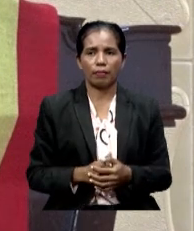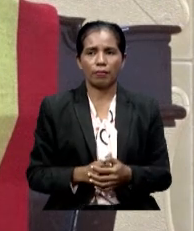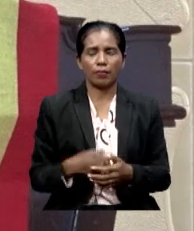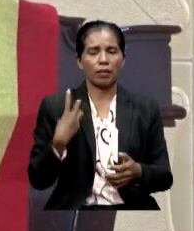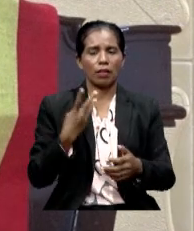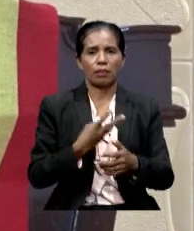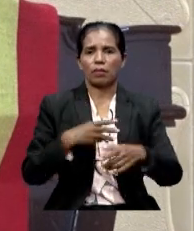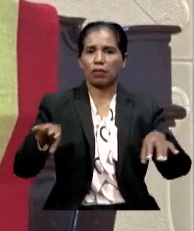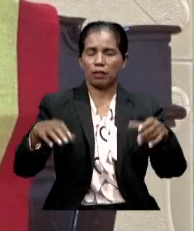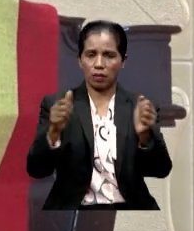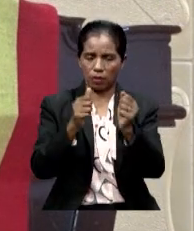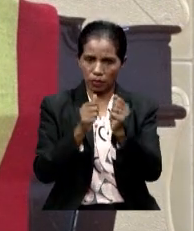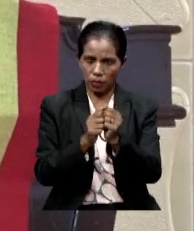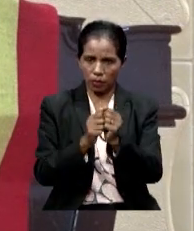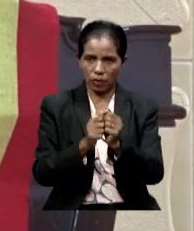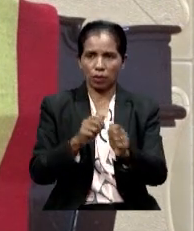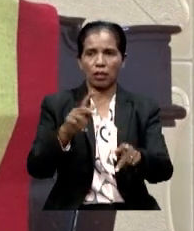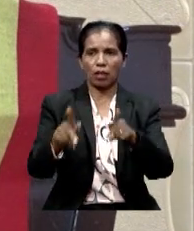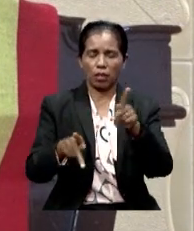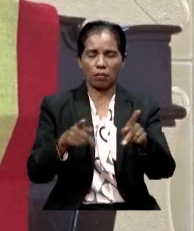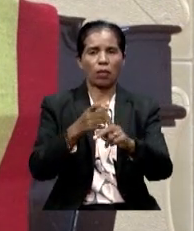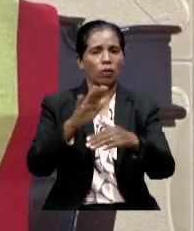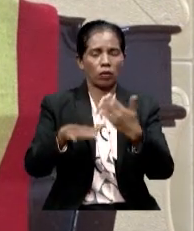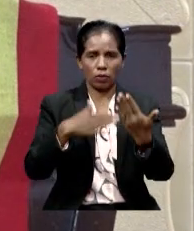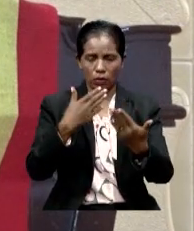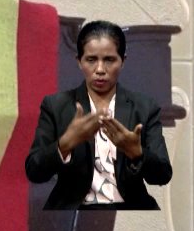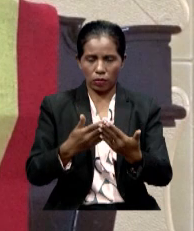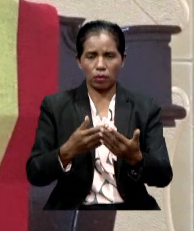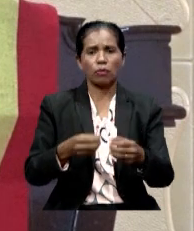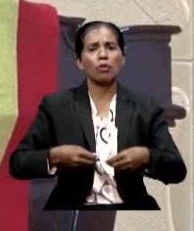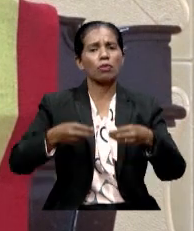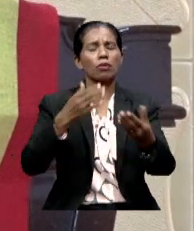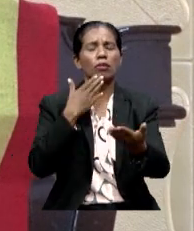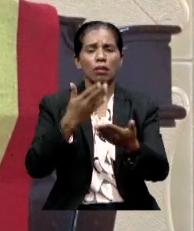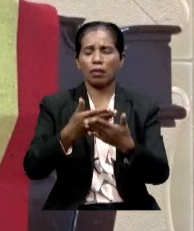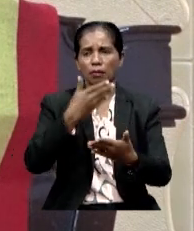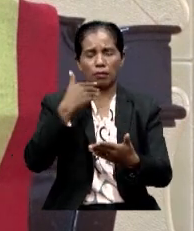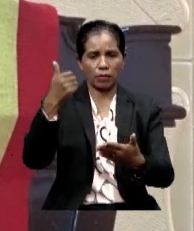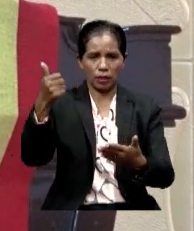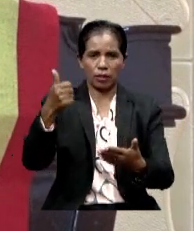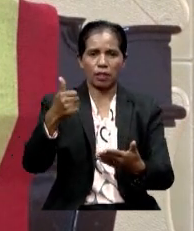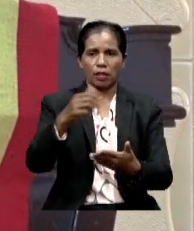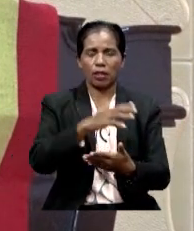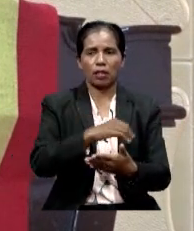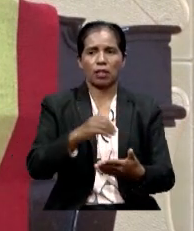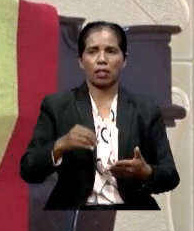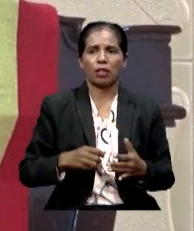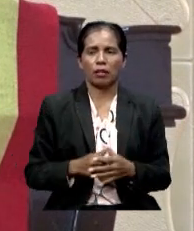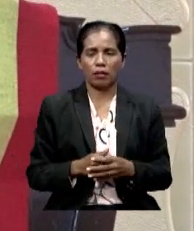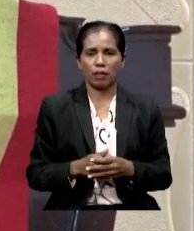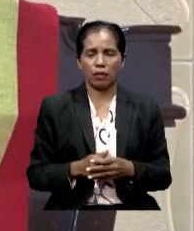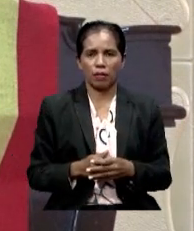giving maximum contribution from the aspect of quality, healthy, safety, and